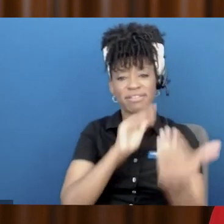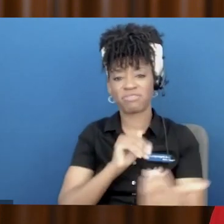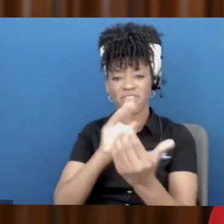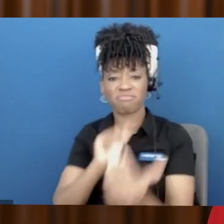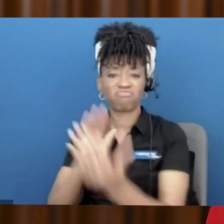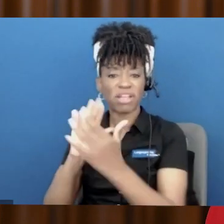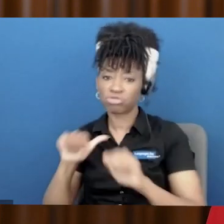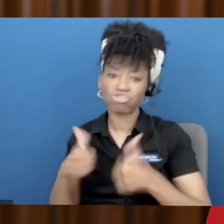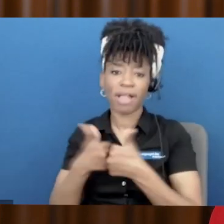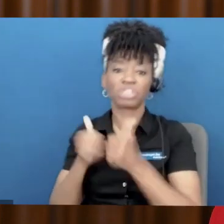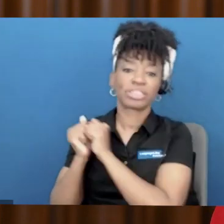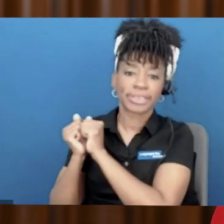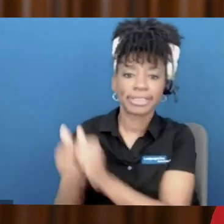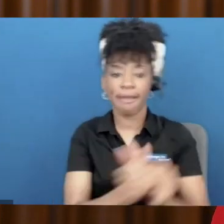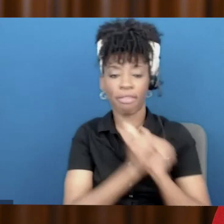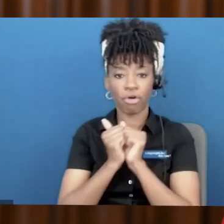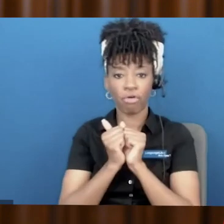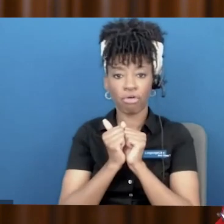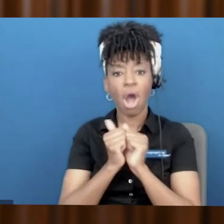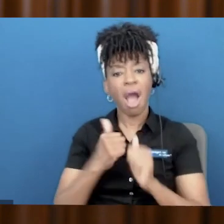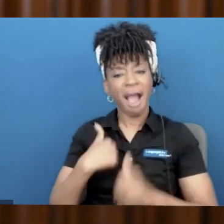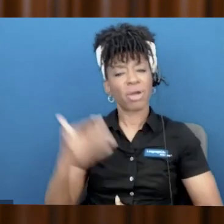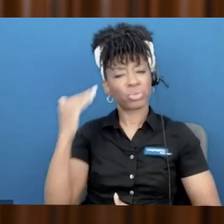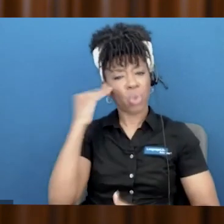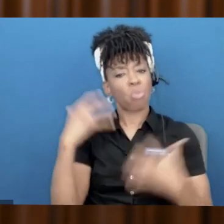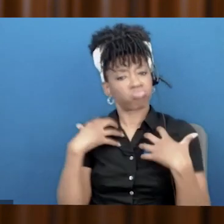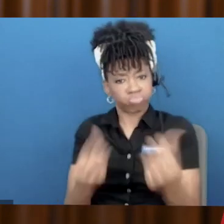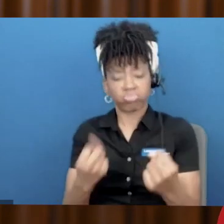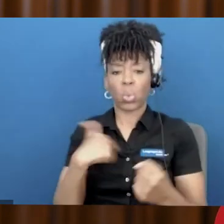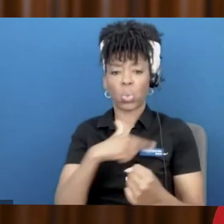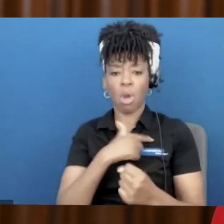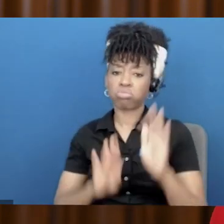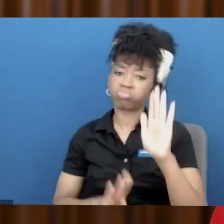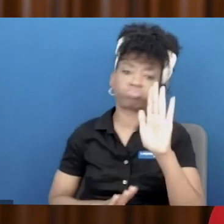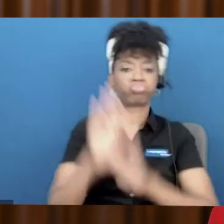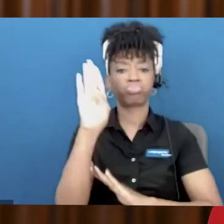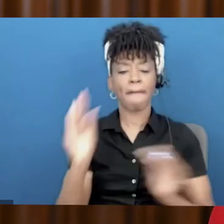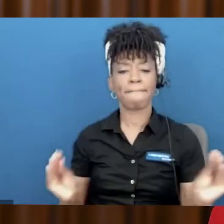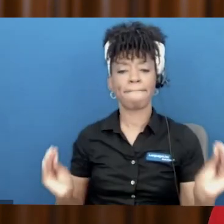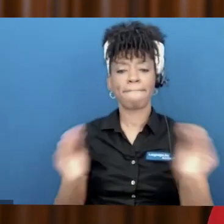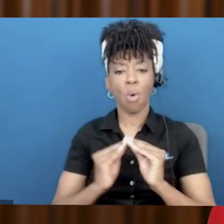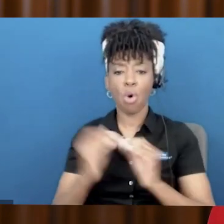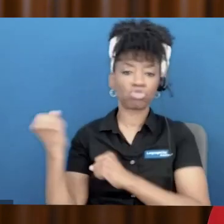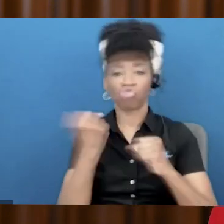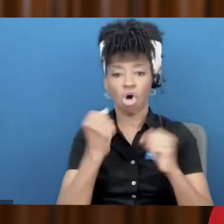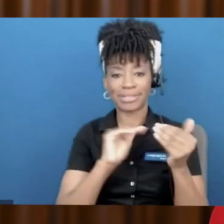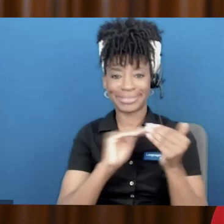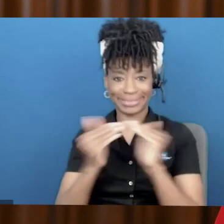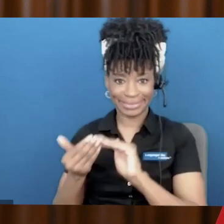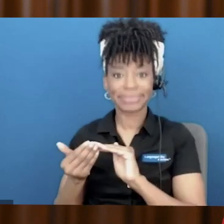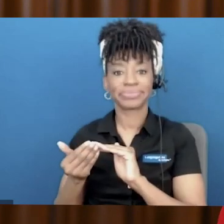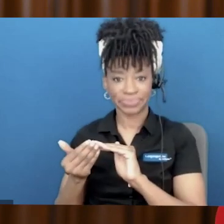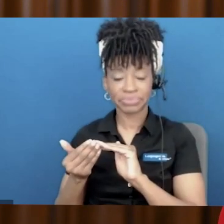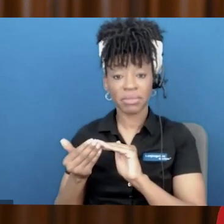and together, I'm confident that we'll emerge as a stronger, more resilient, and more equitable city.